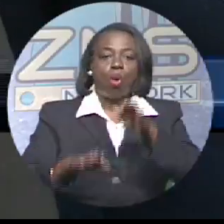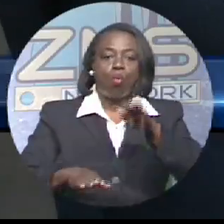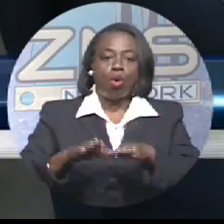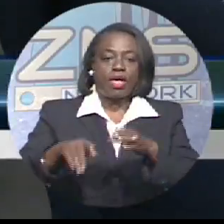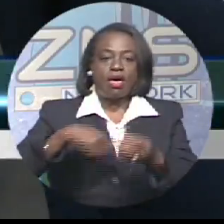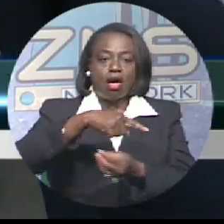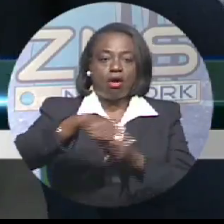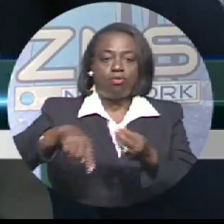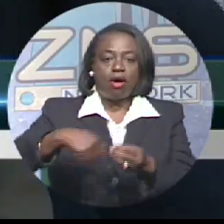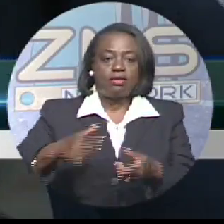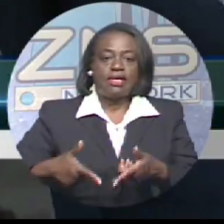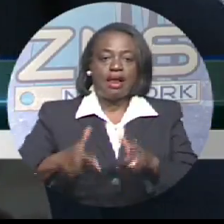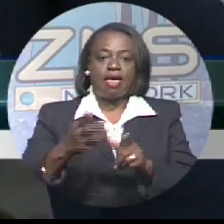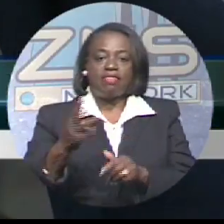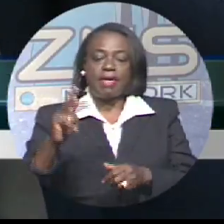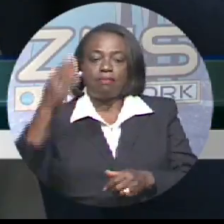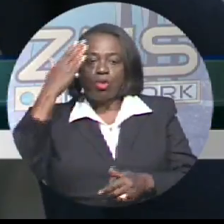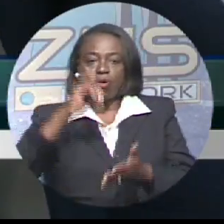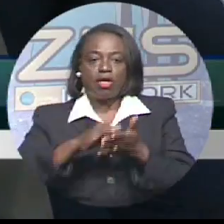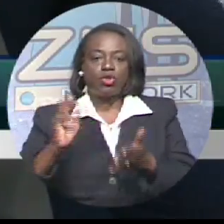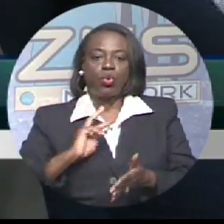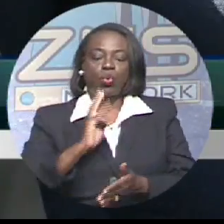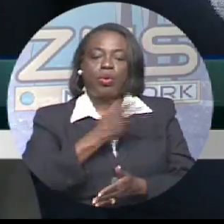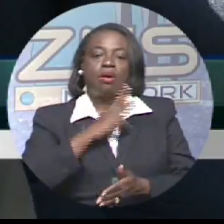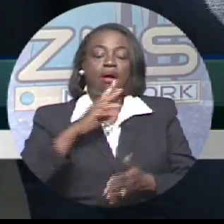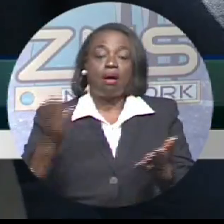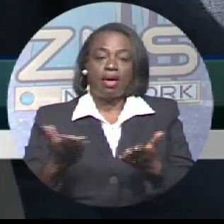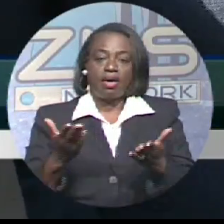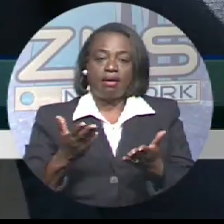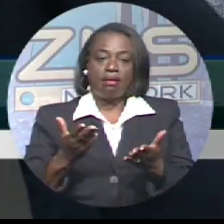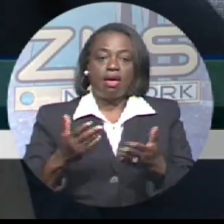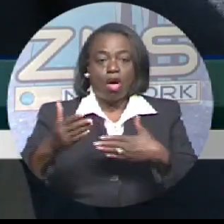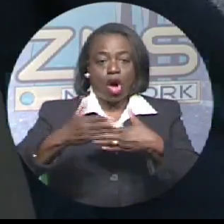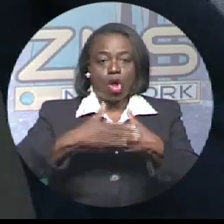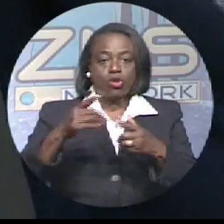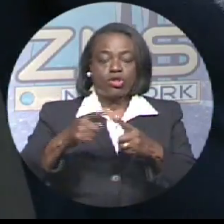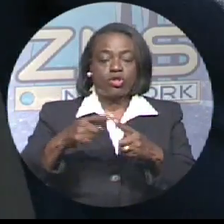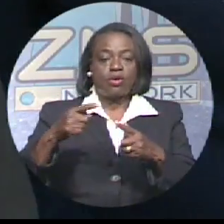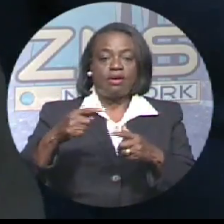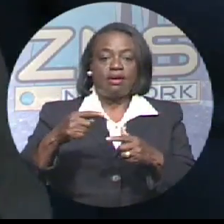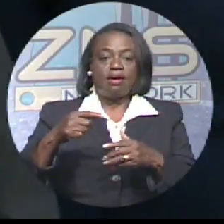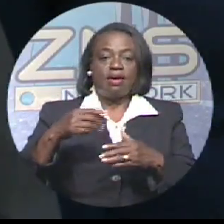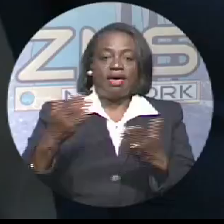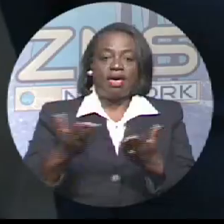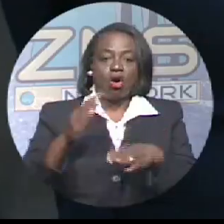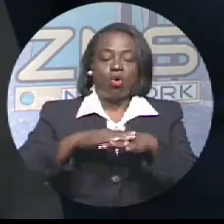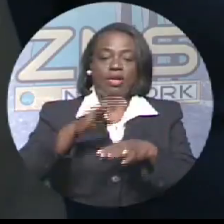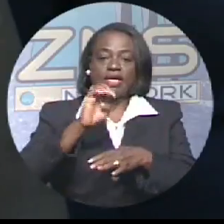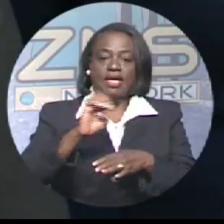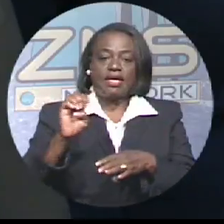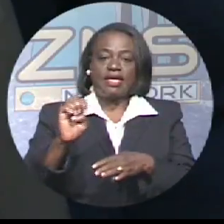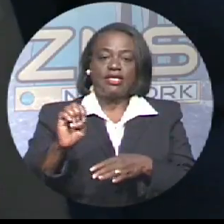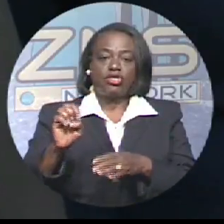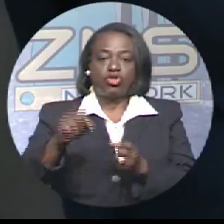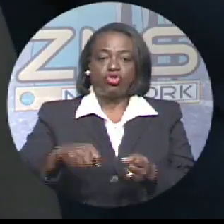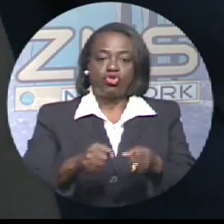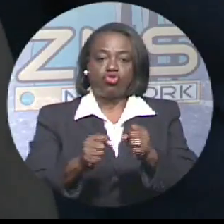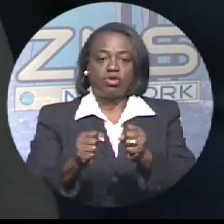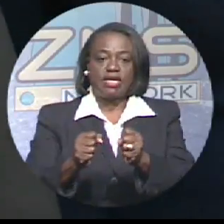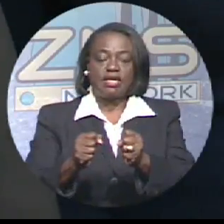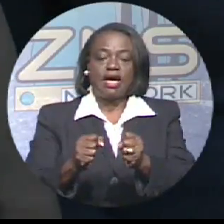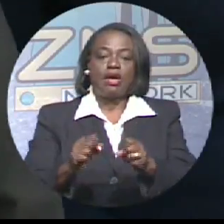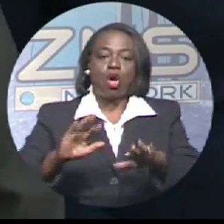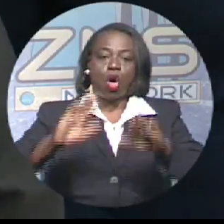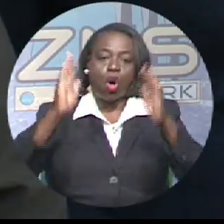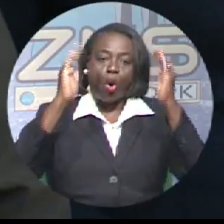and because we're not too far from here, we're right up on East Street, and so we're hoping that people will follow up and come, because the only way I think we're going